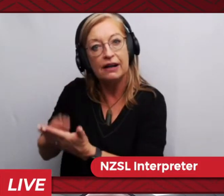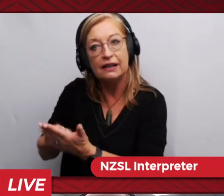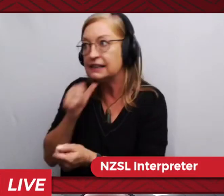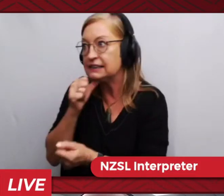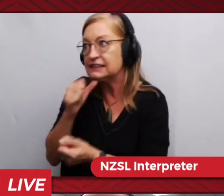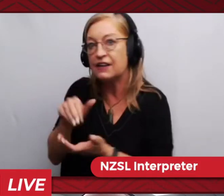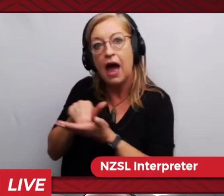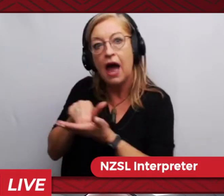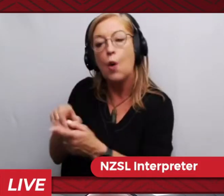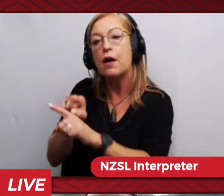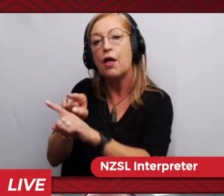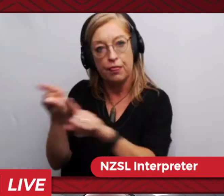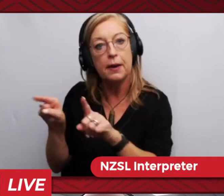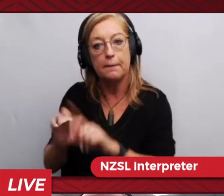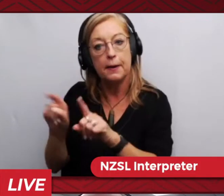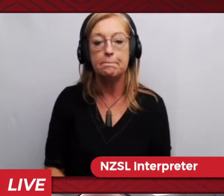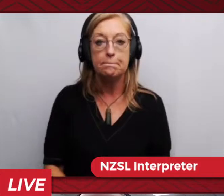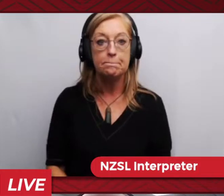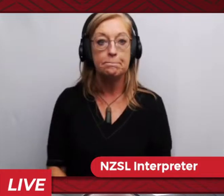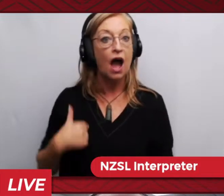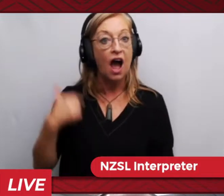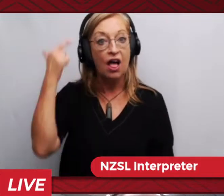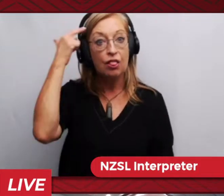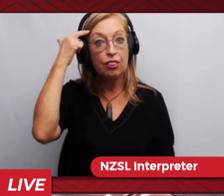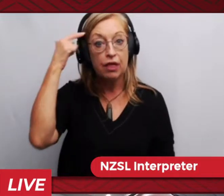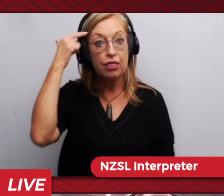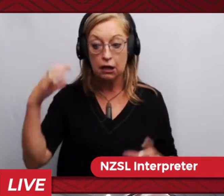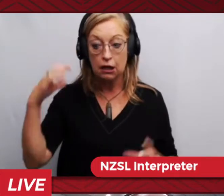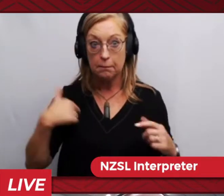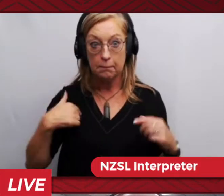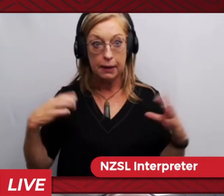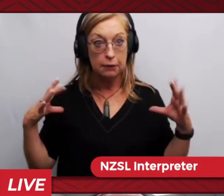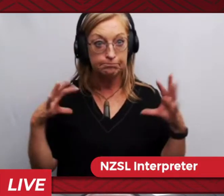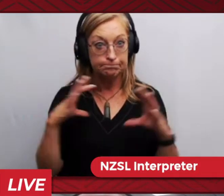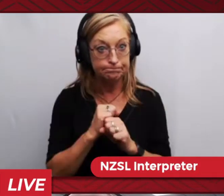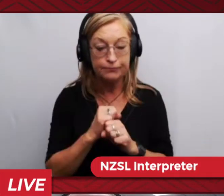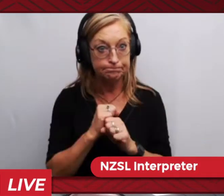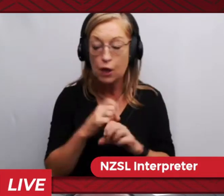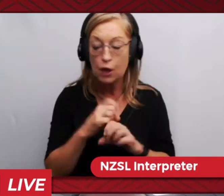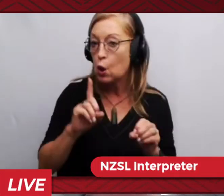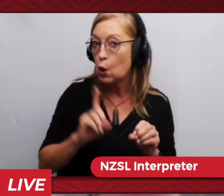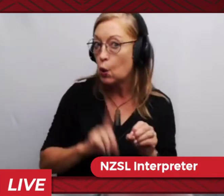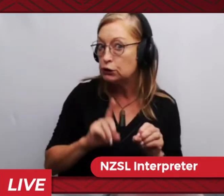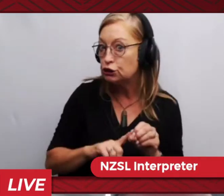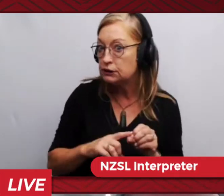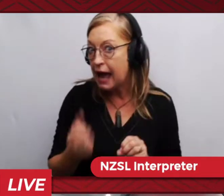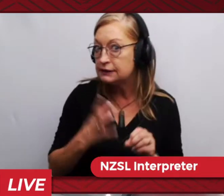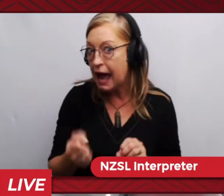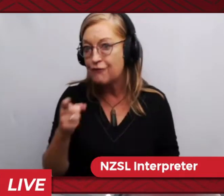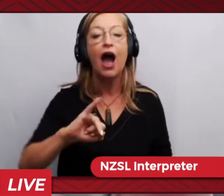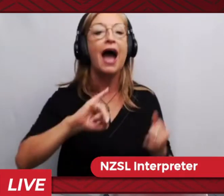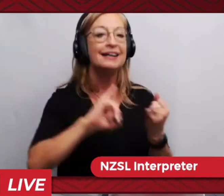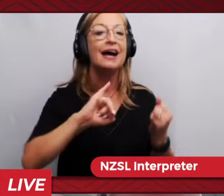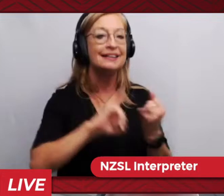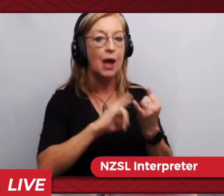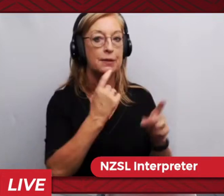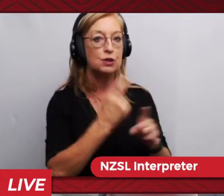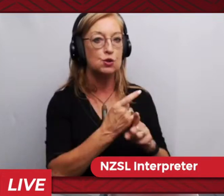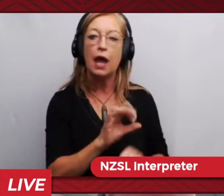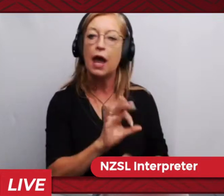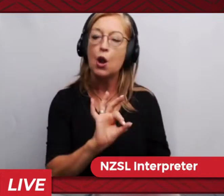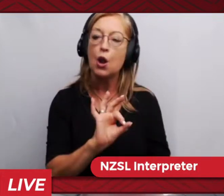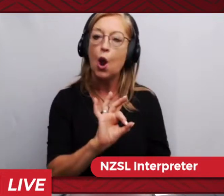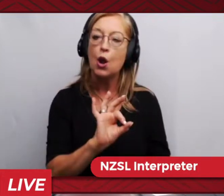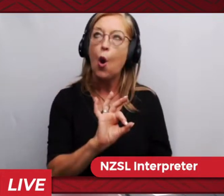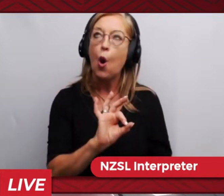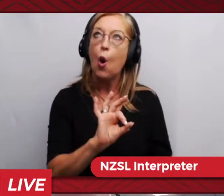I think that's all from me. Are there any questions coming through? Simon speaking. Thank you, Ellen. Not so much questions, but a few people commenting